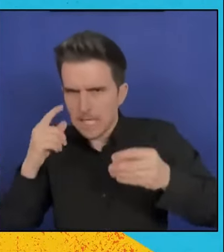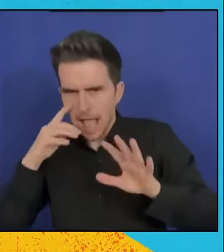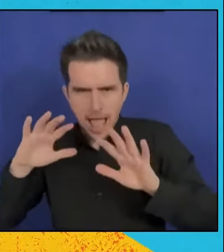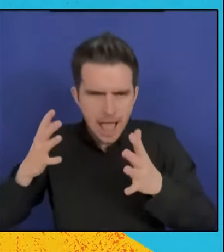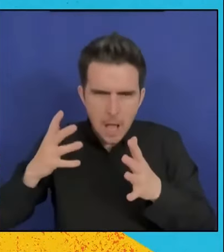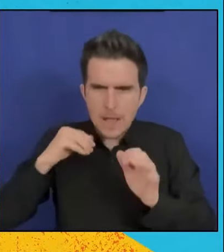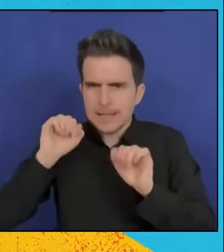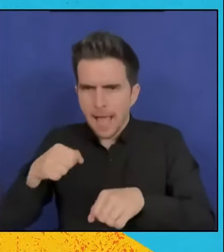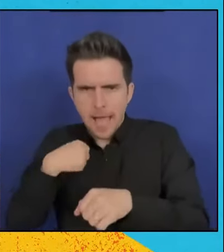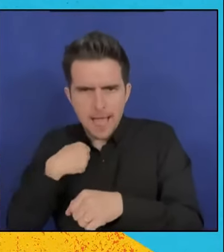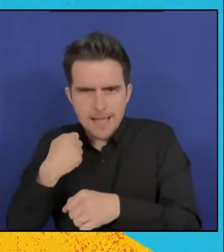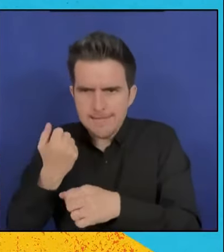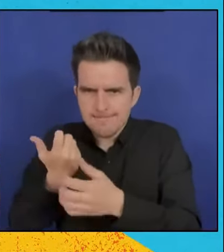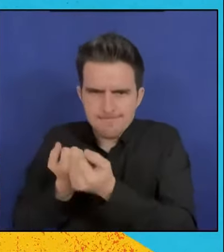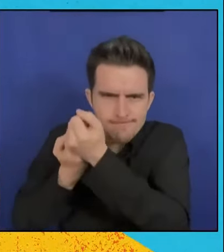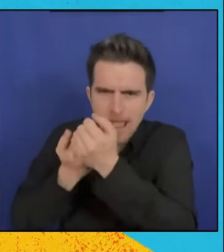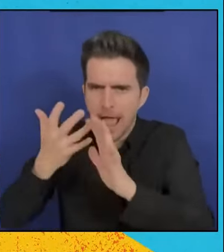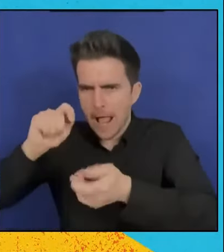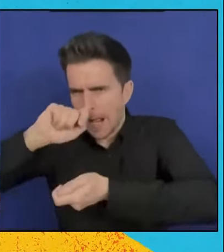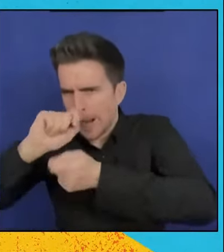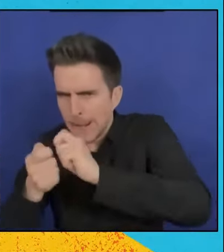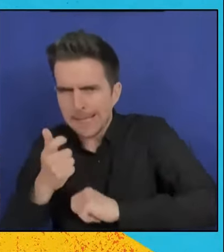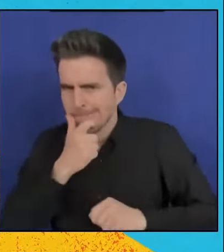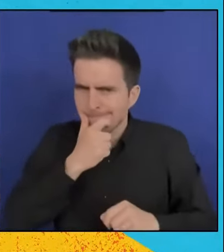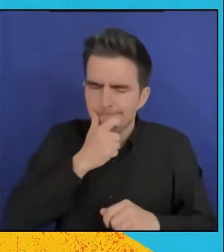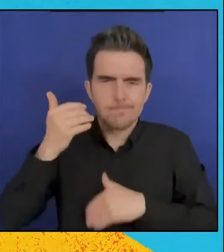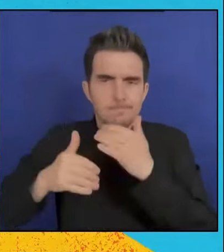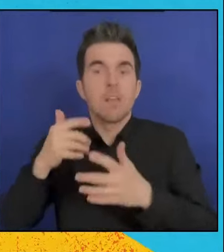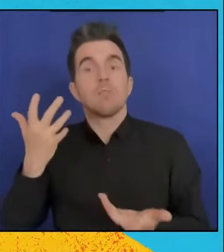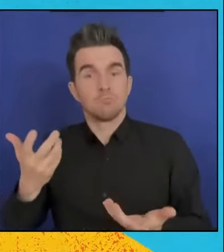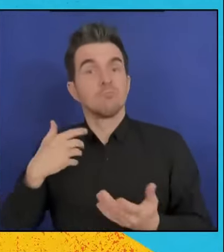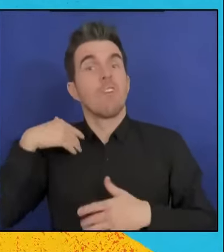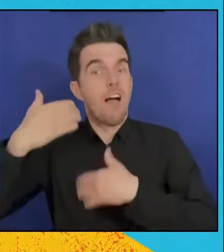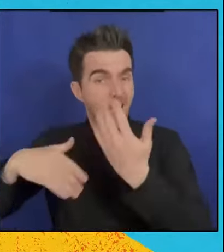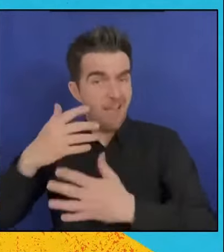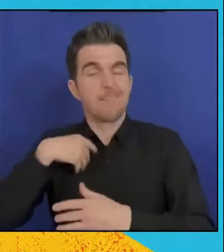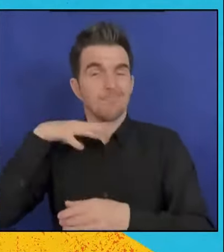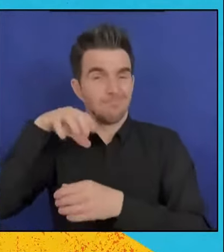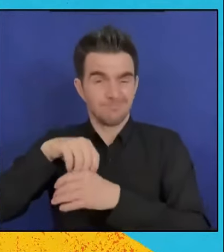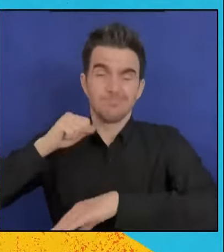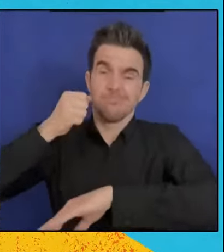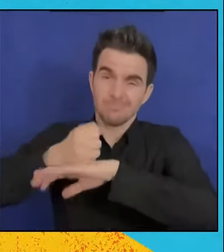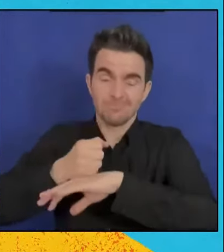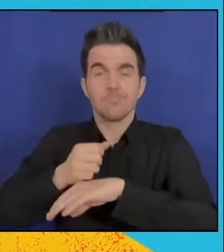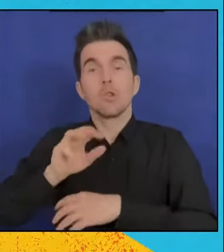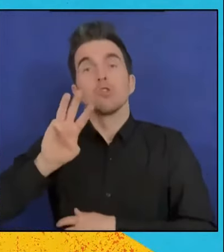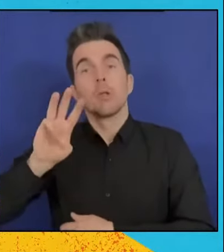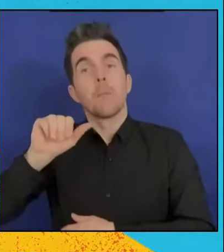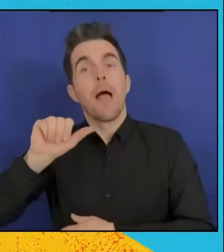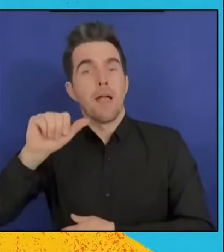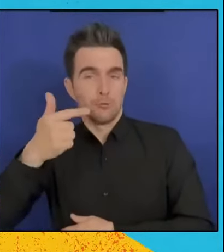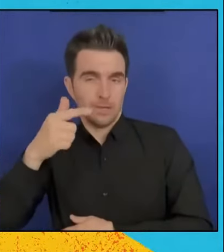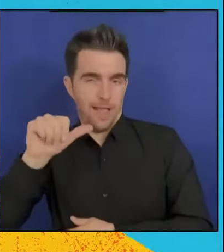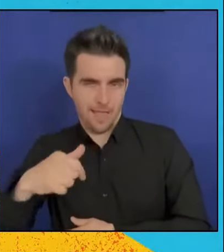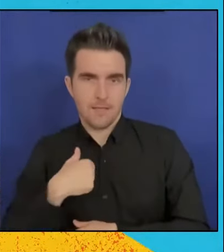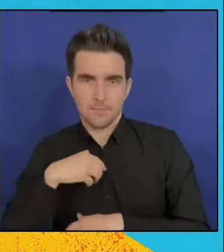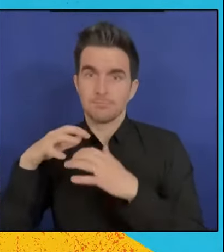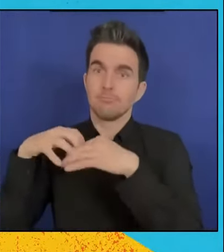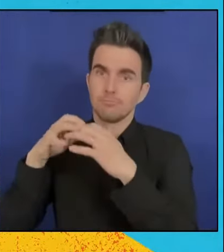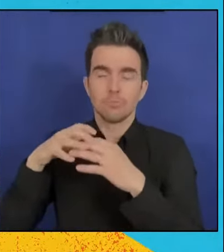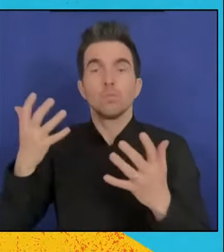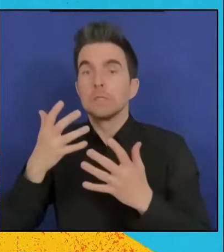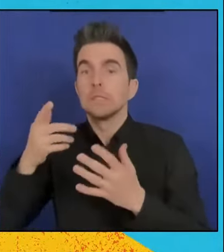process to make lithium-ion batteries. So climate change is a problem that needs all of us join hands and fight against